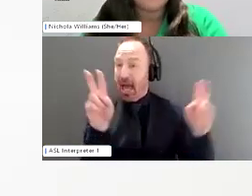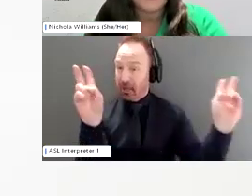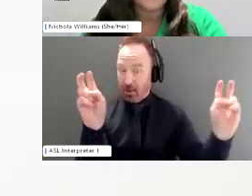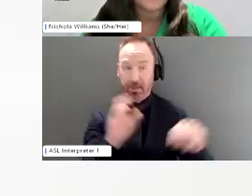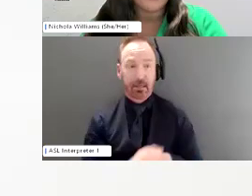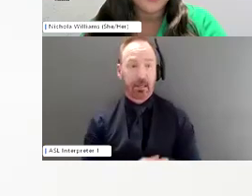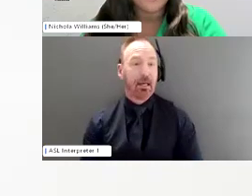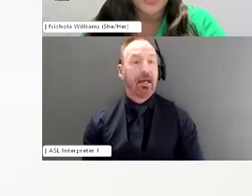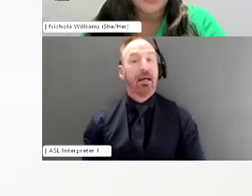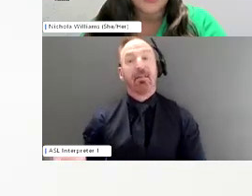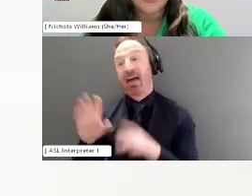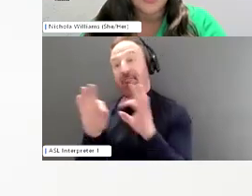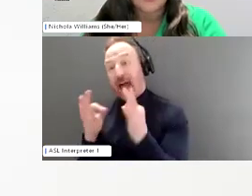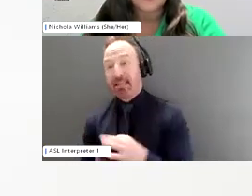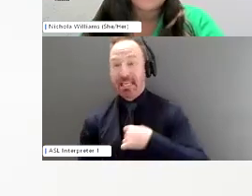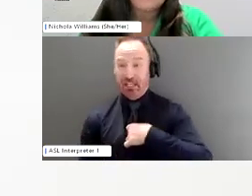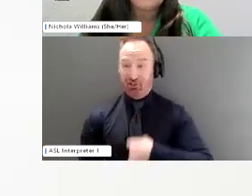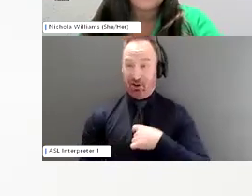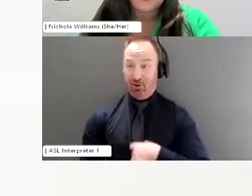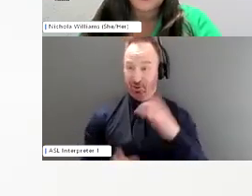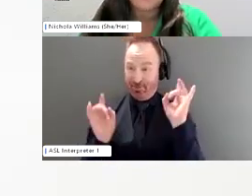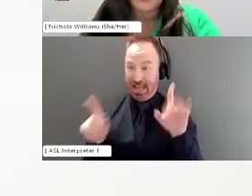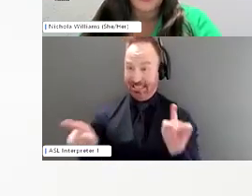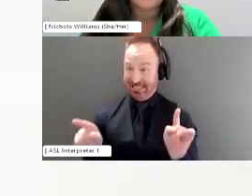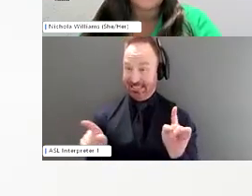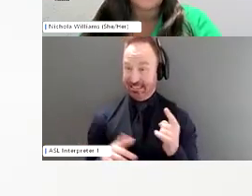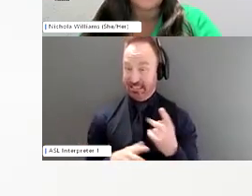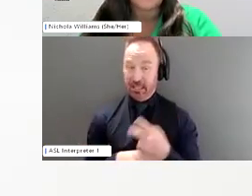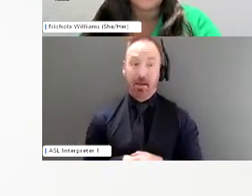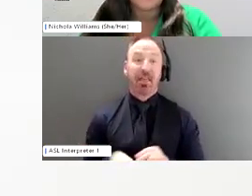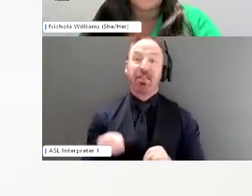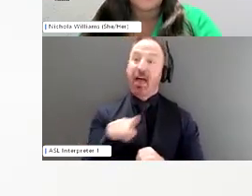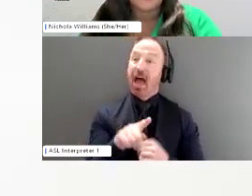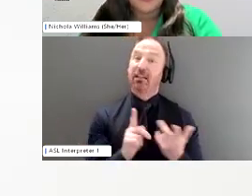of family and gender-based violence. This type of abuse can be hard to see